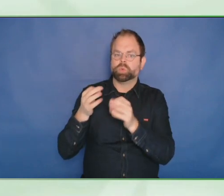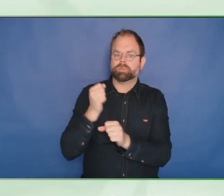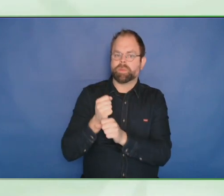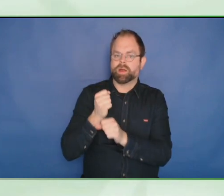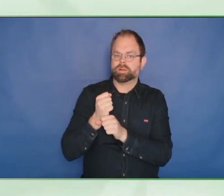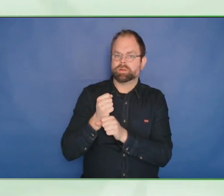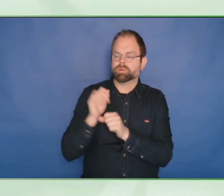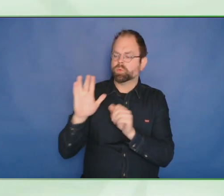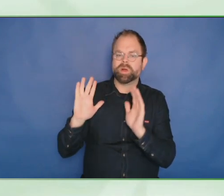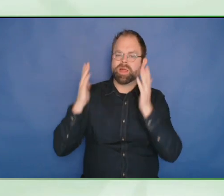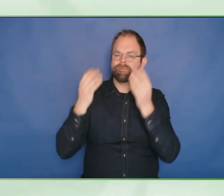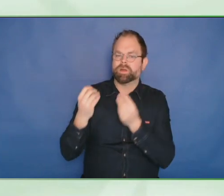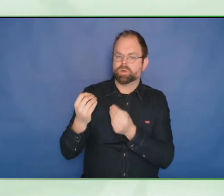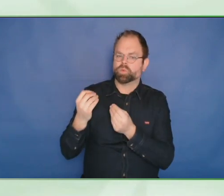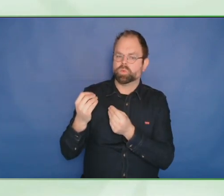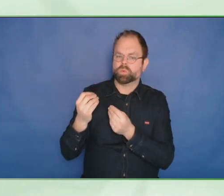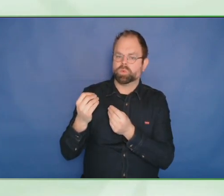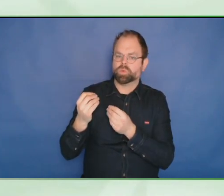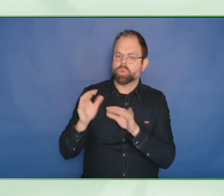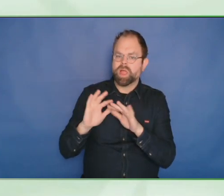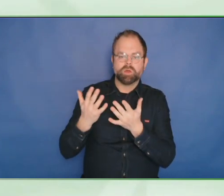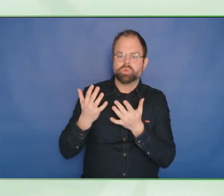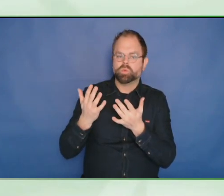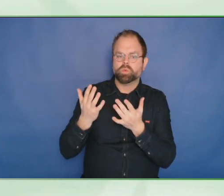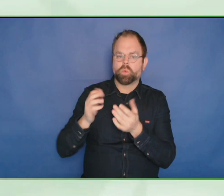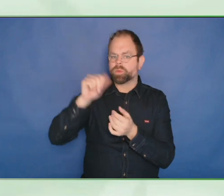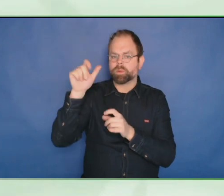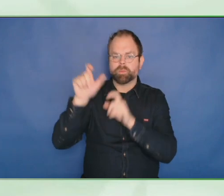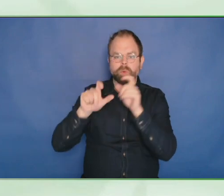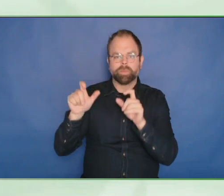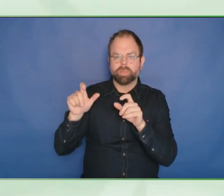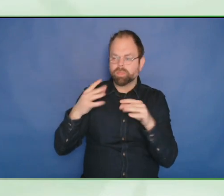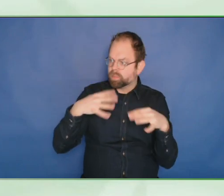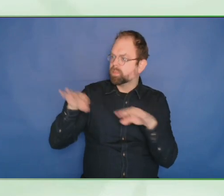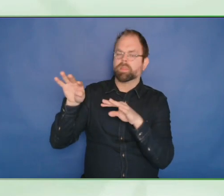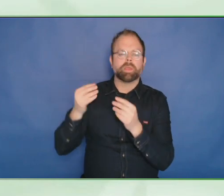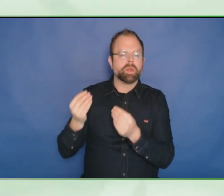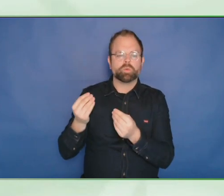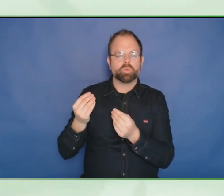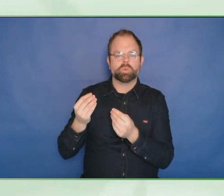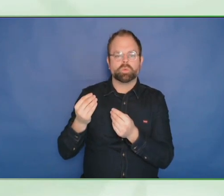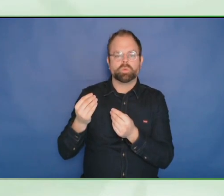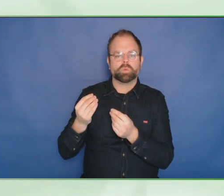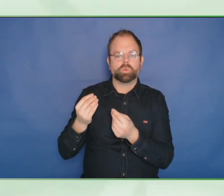in the presentation. I think we can do a quick 40-second video.